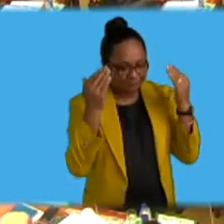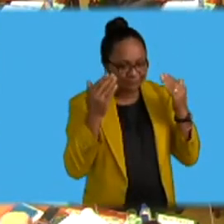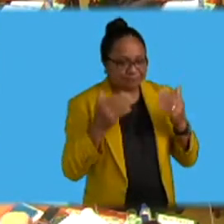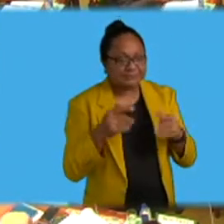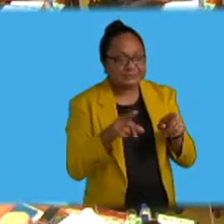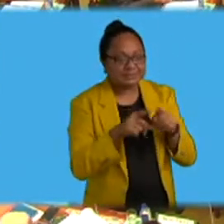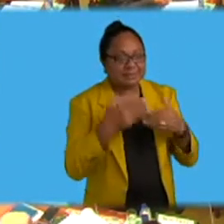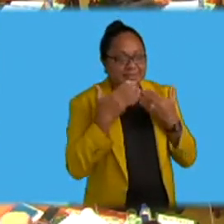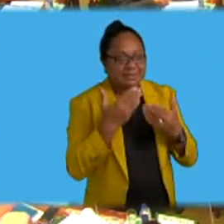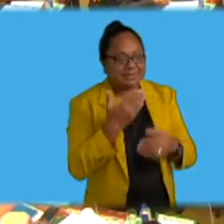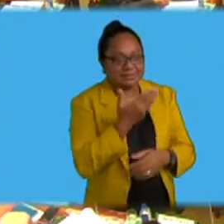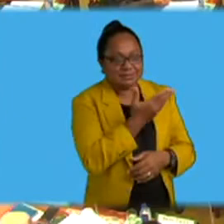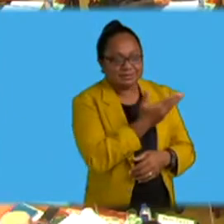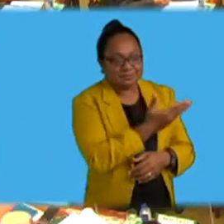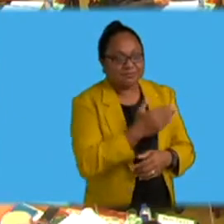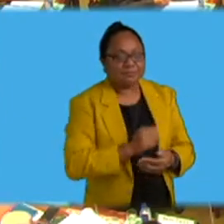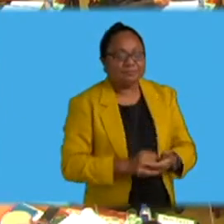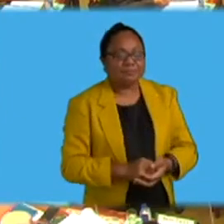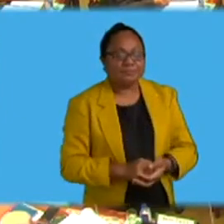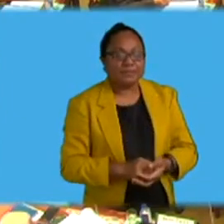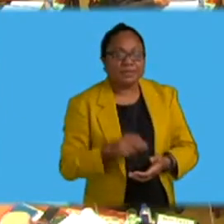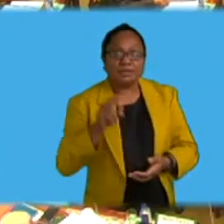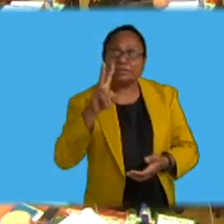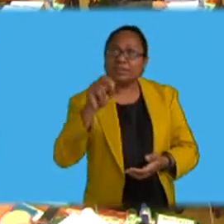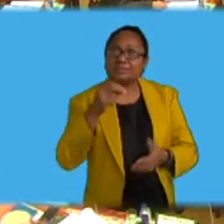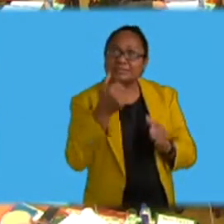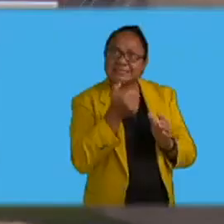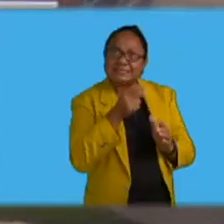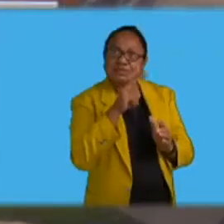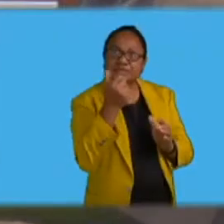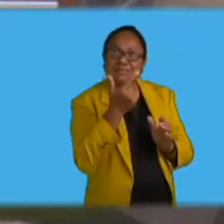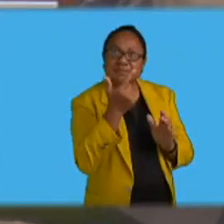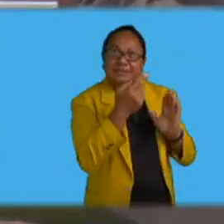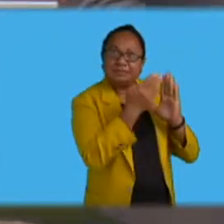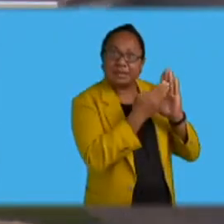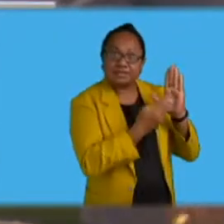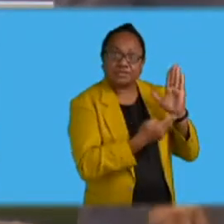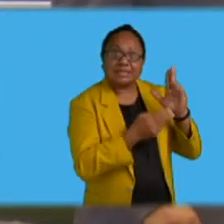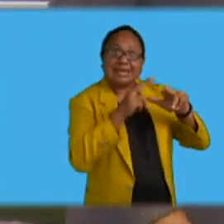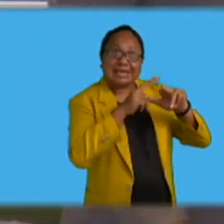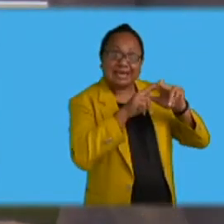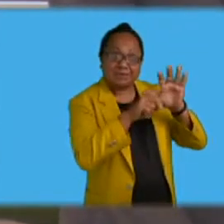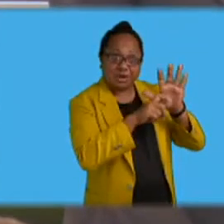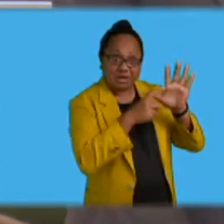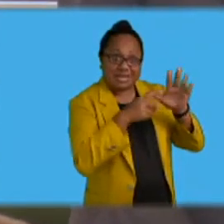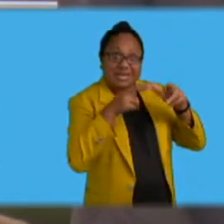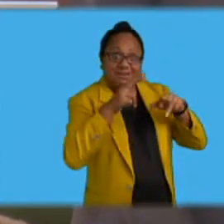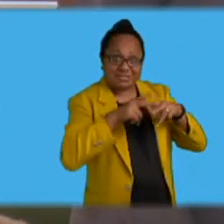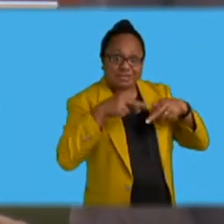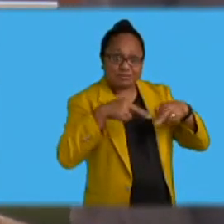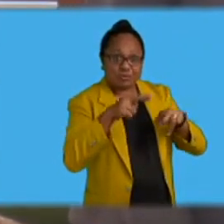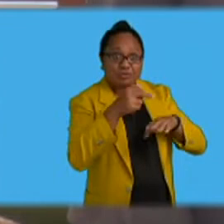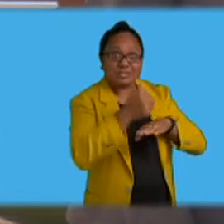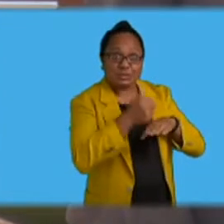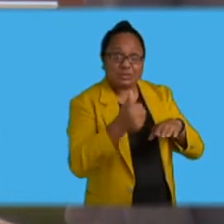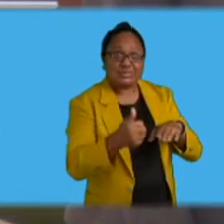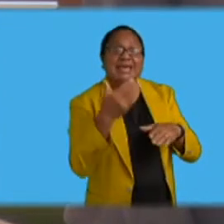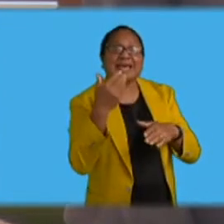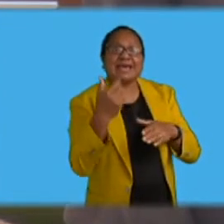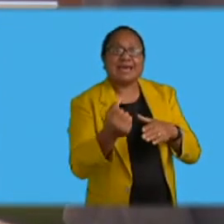in 2016-2017 budget, FRA has a work program of 29 rural